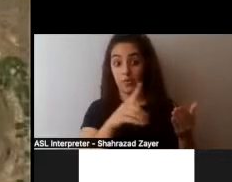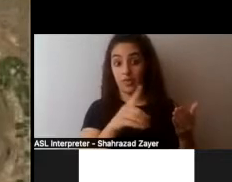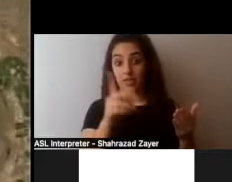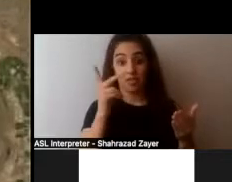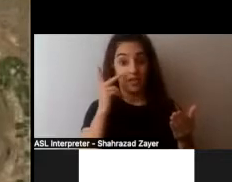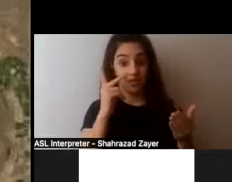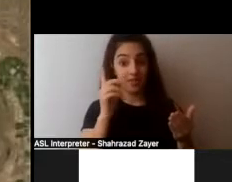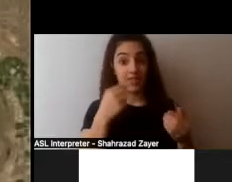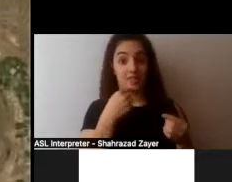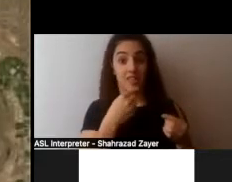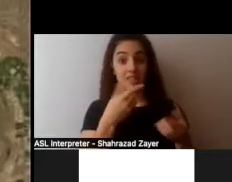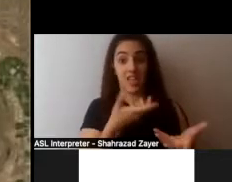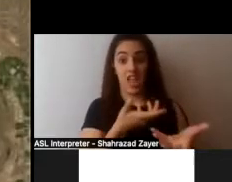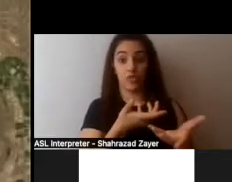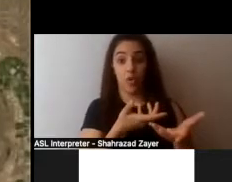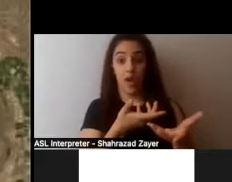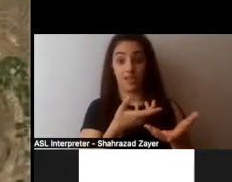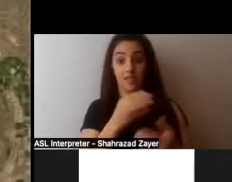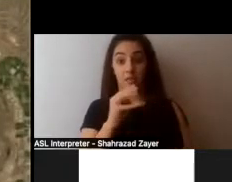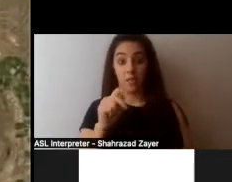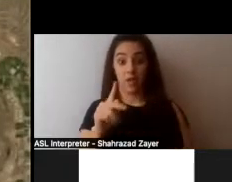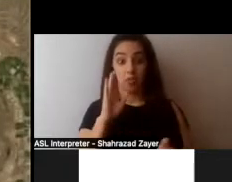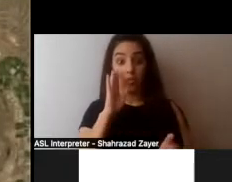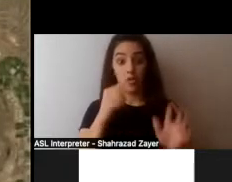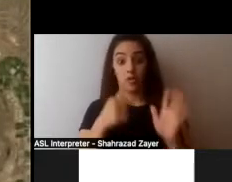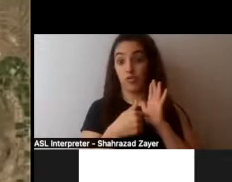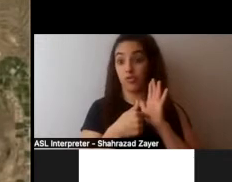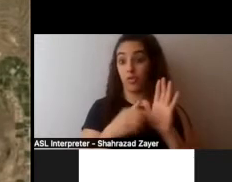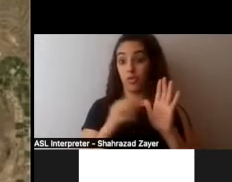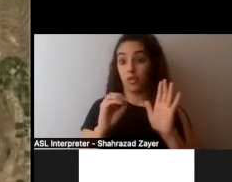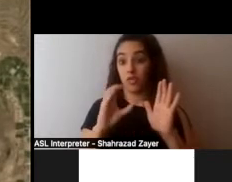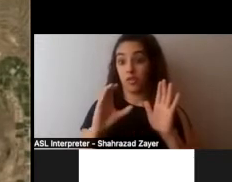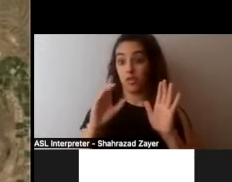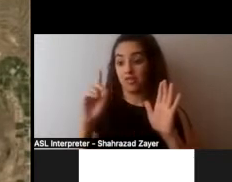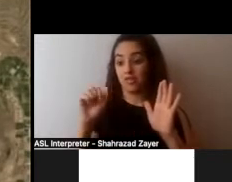It'll take you to the Orange County Data Project, Orange County Strategic Plan